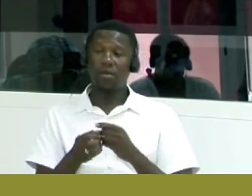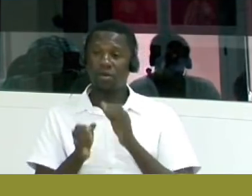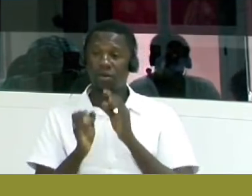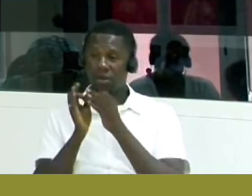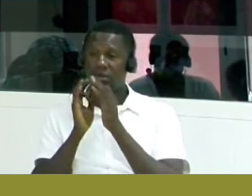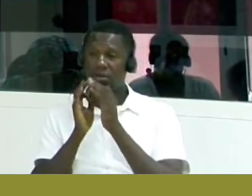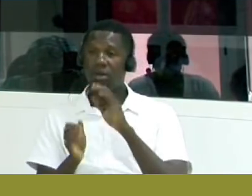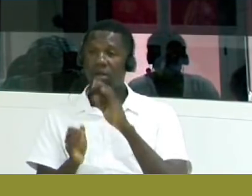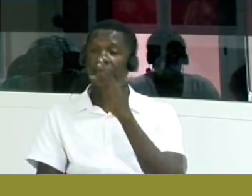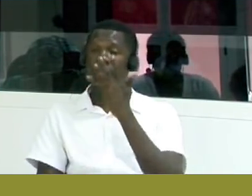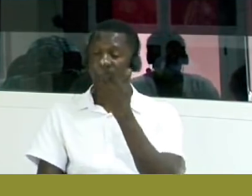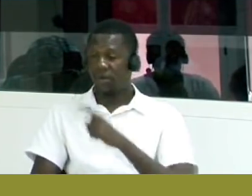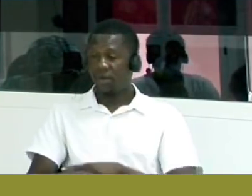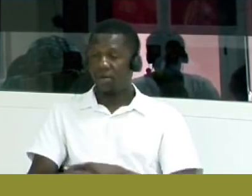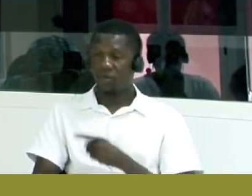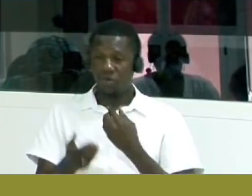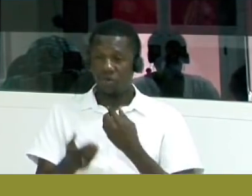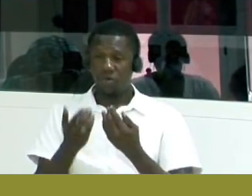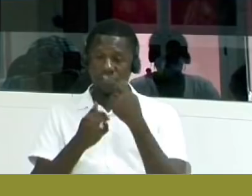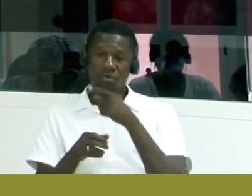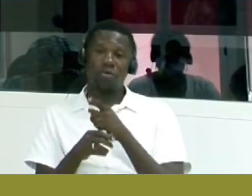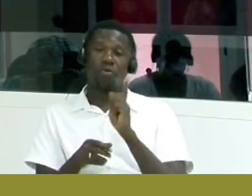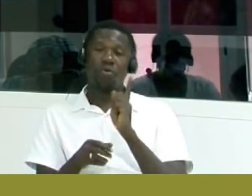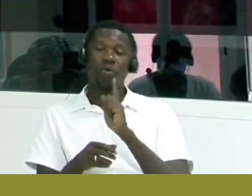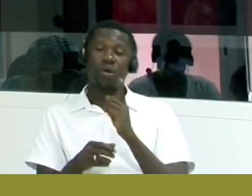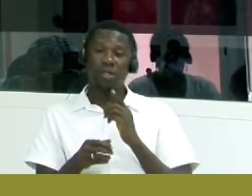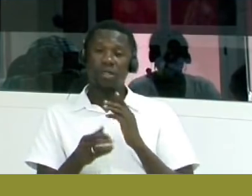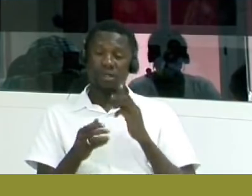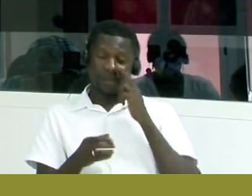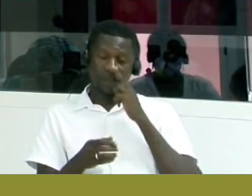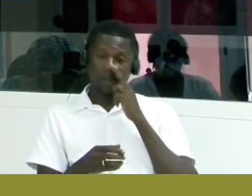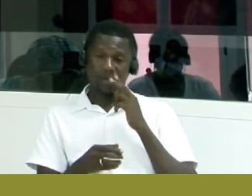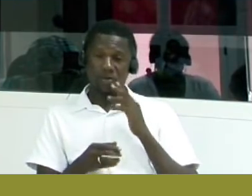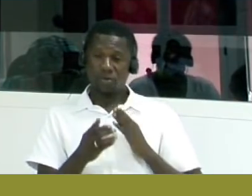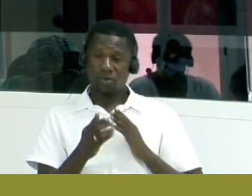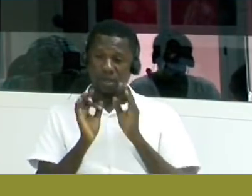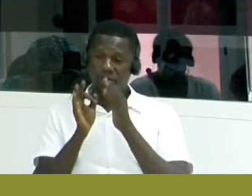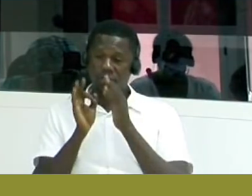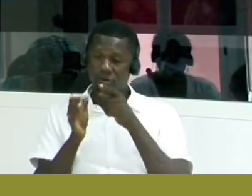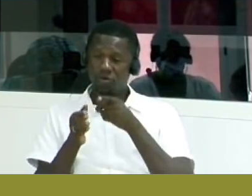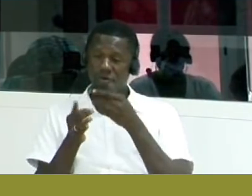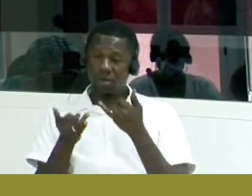that. Please do. But what I am trying to drive at here